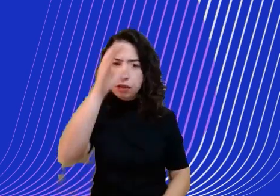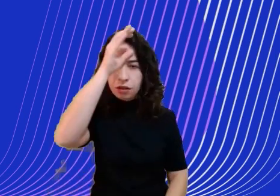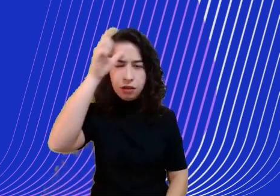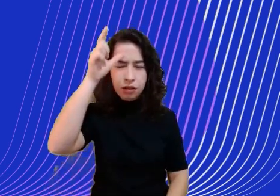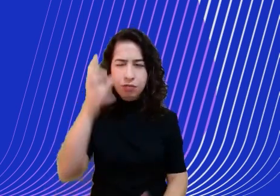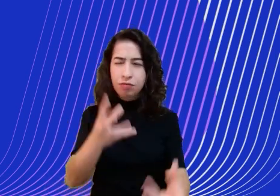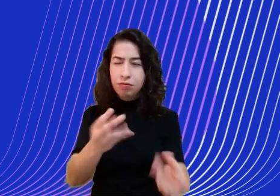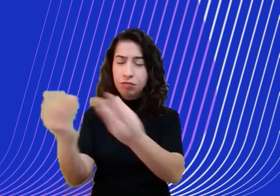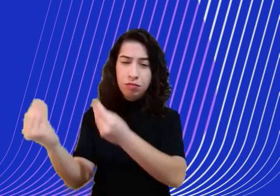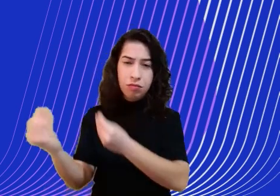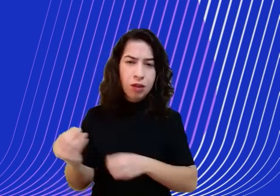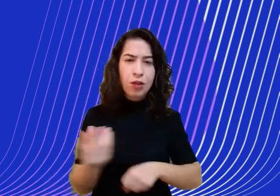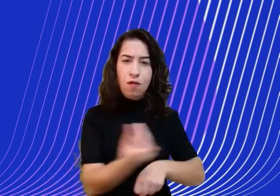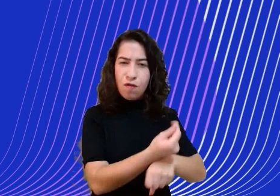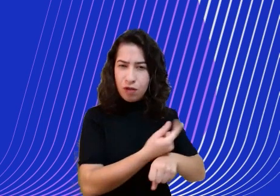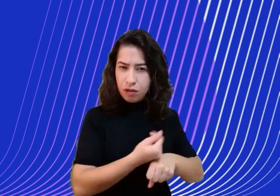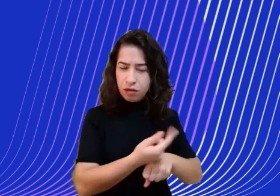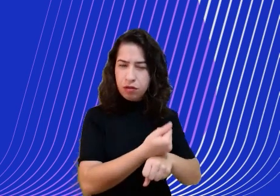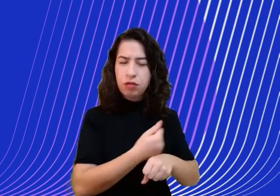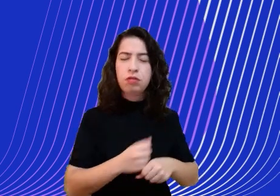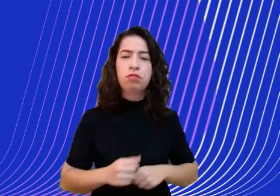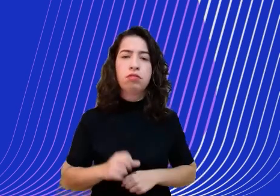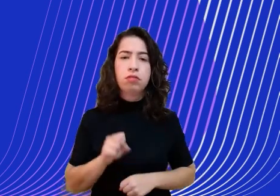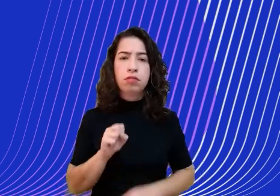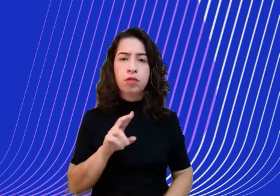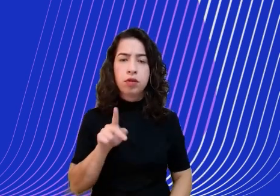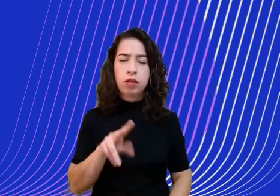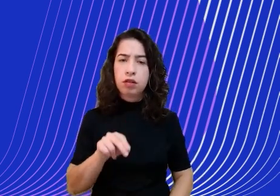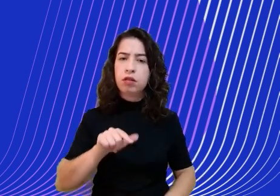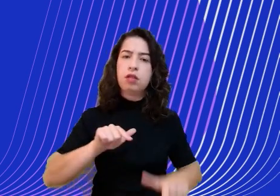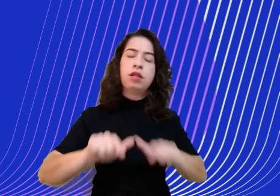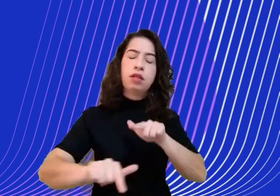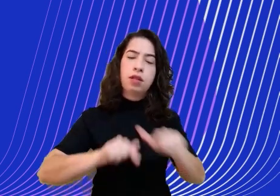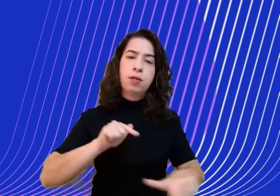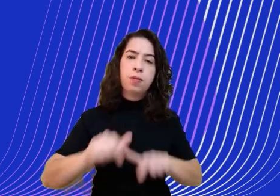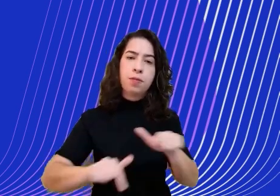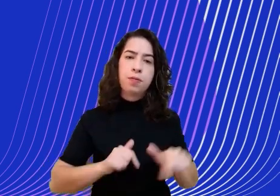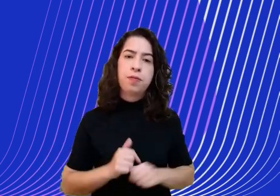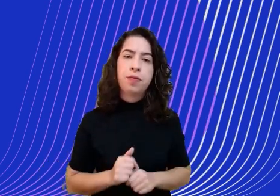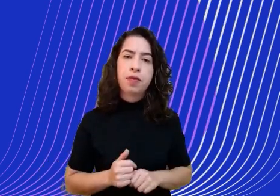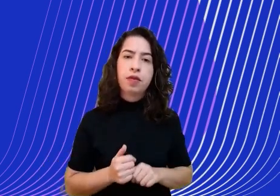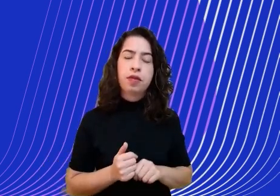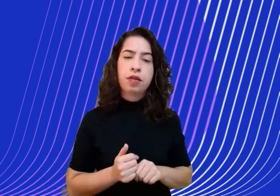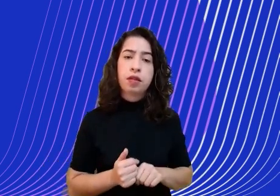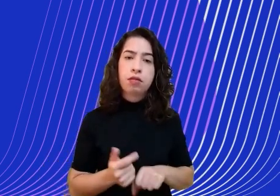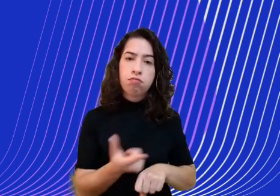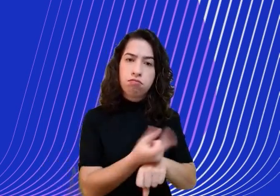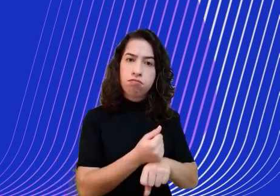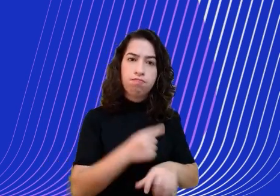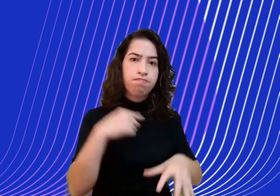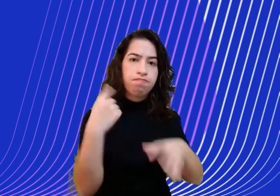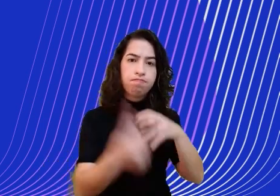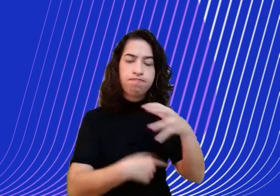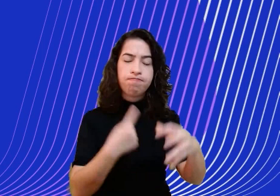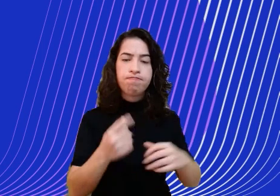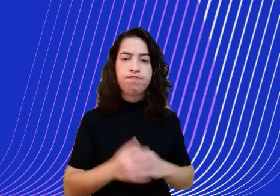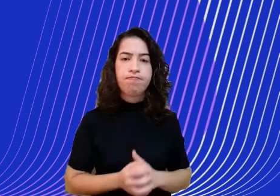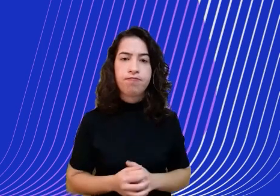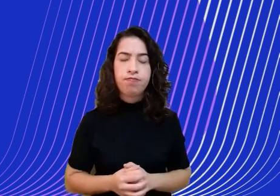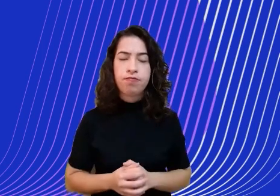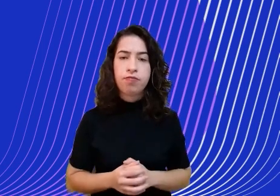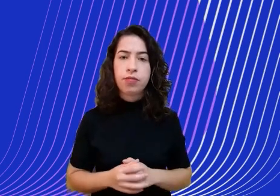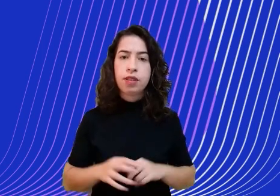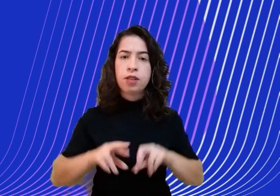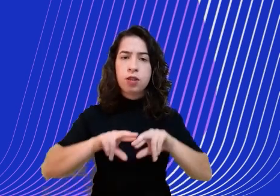the connection to the financial market, Suzano operates in global financial markets, all of that is at